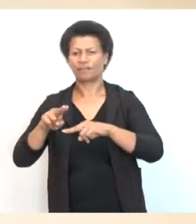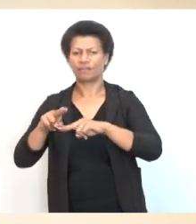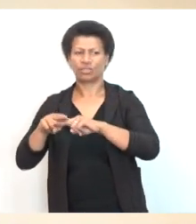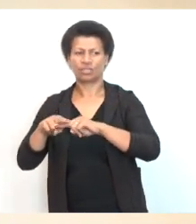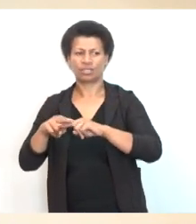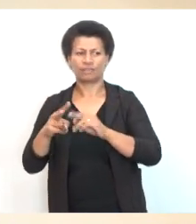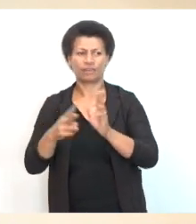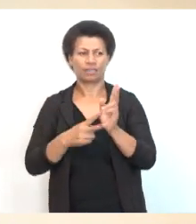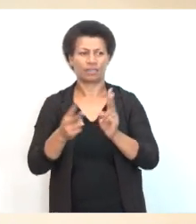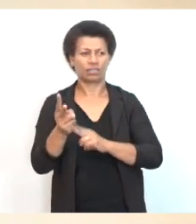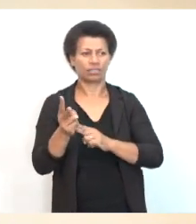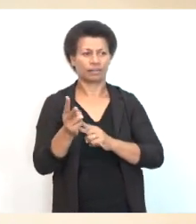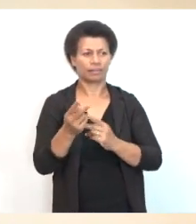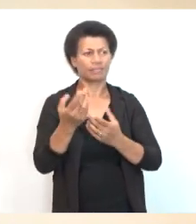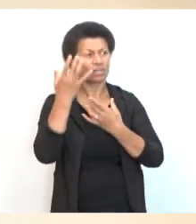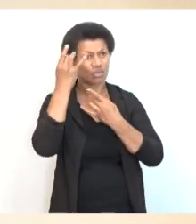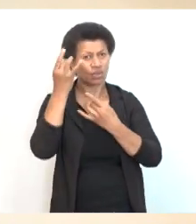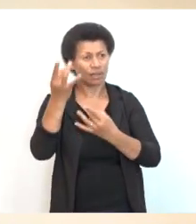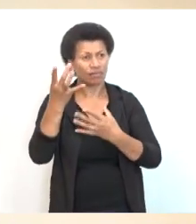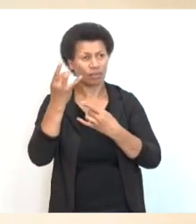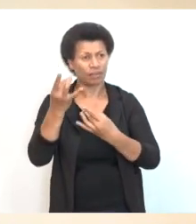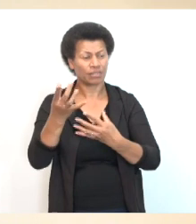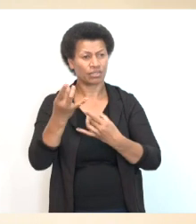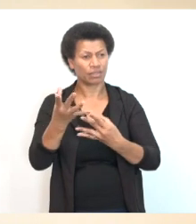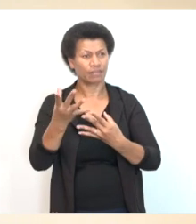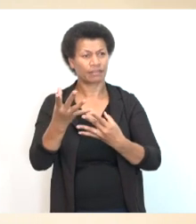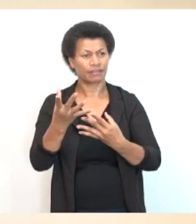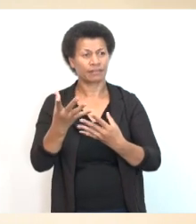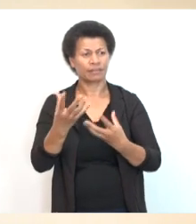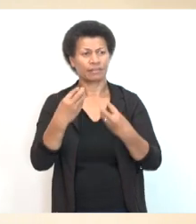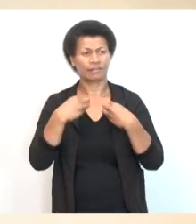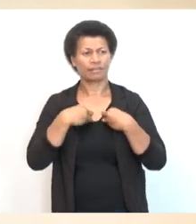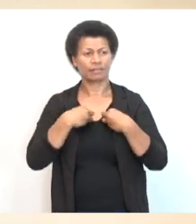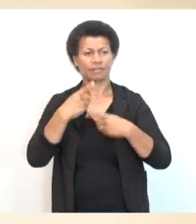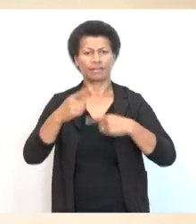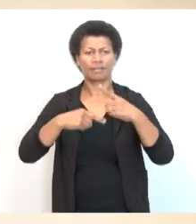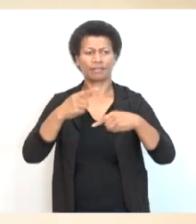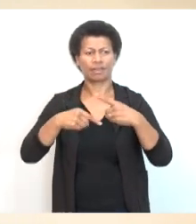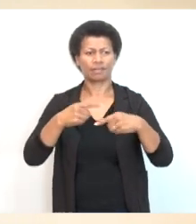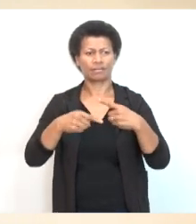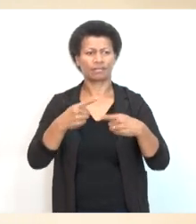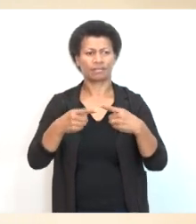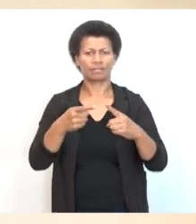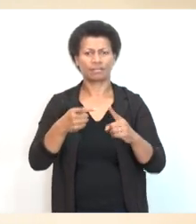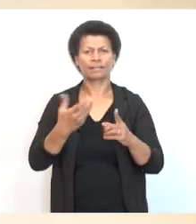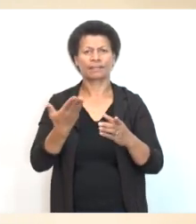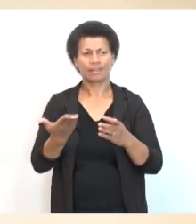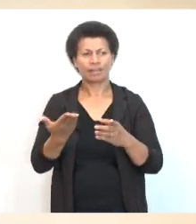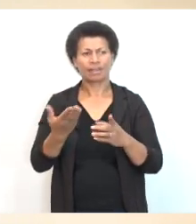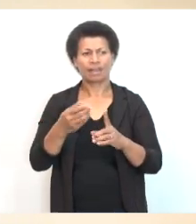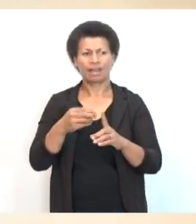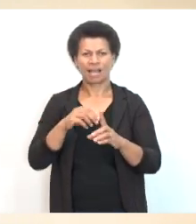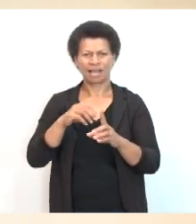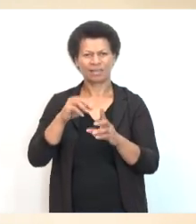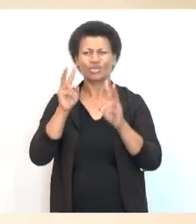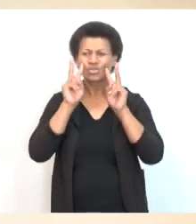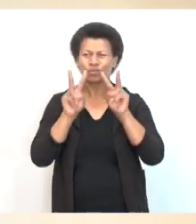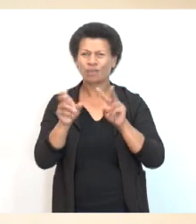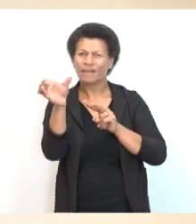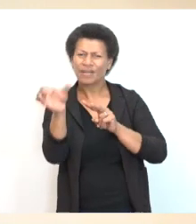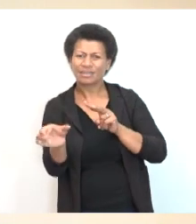early stages. As you understand, my AG chambers with the Ministry for Information,